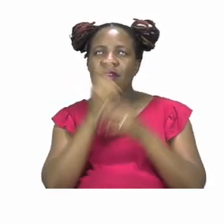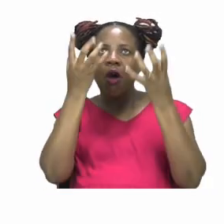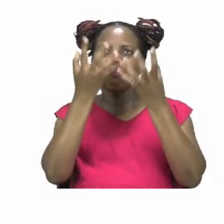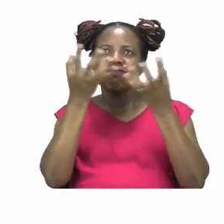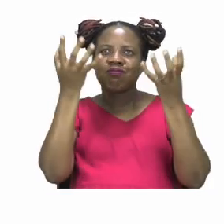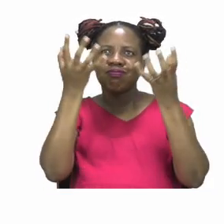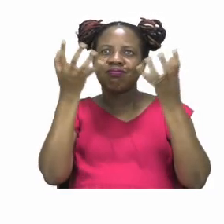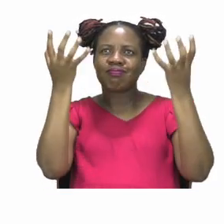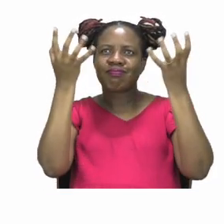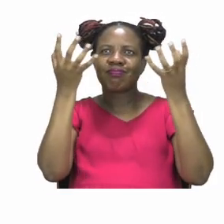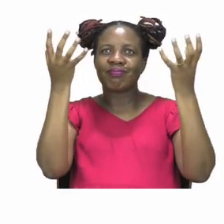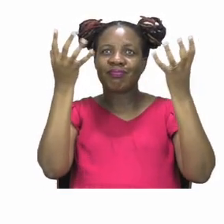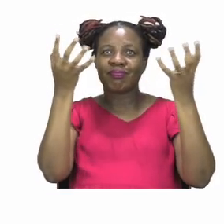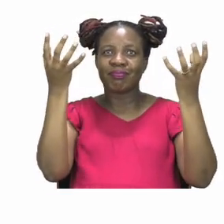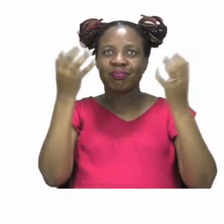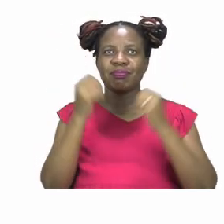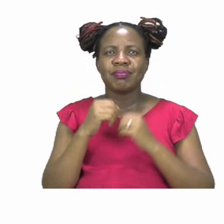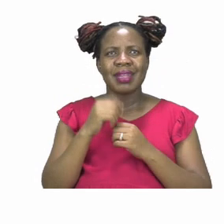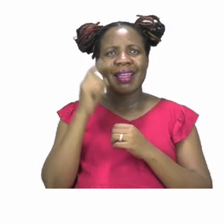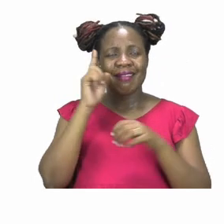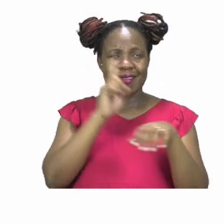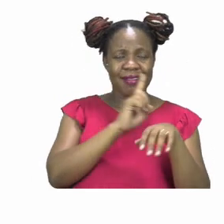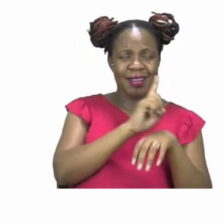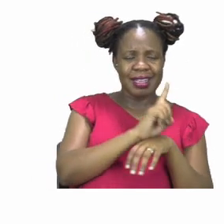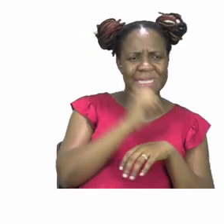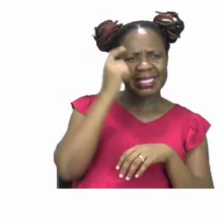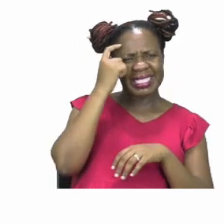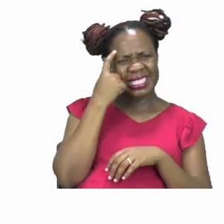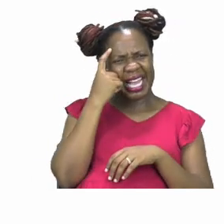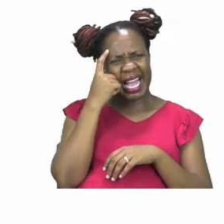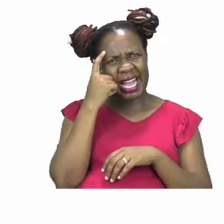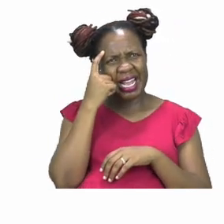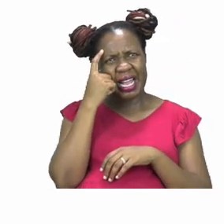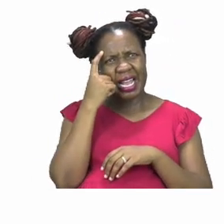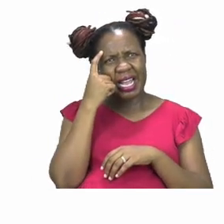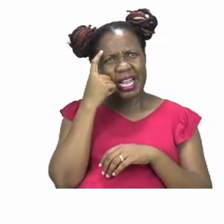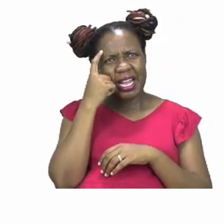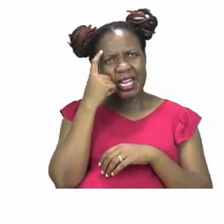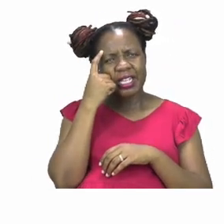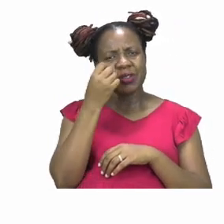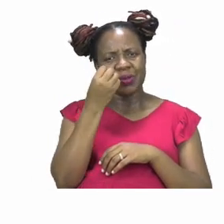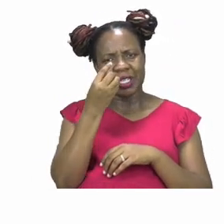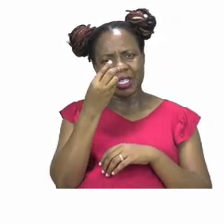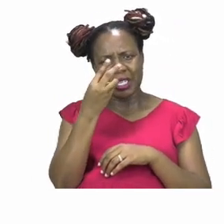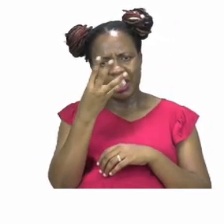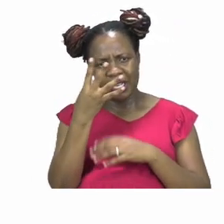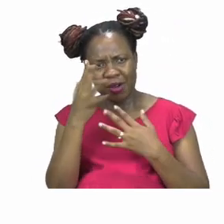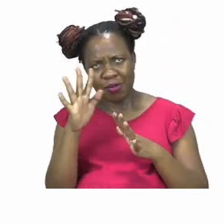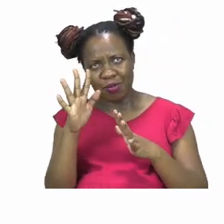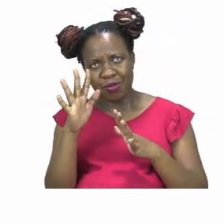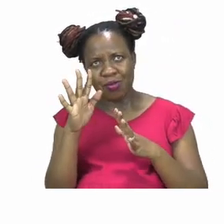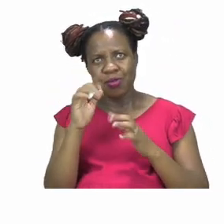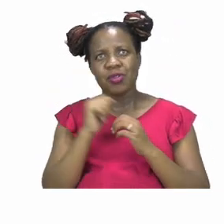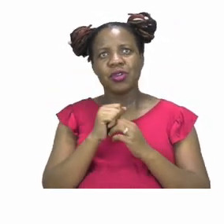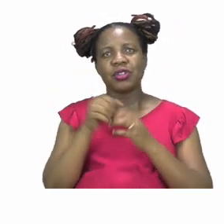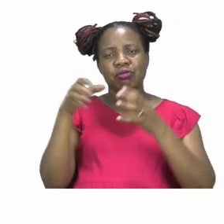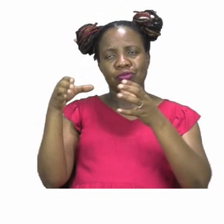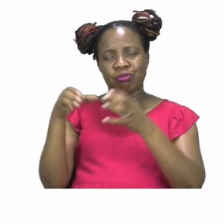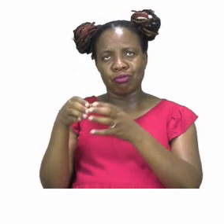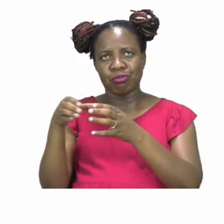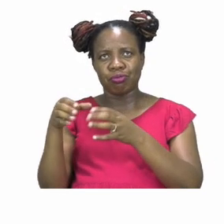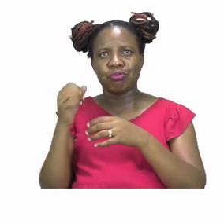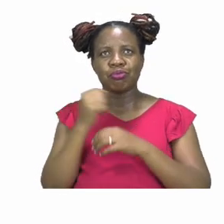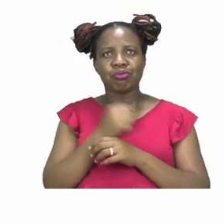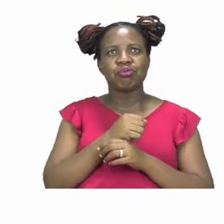to first estimate and then we count and then we make the groups.